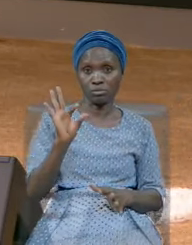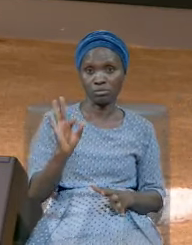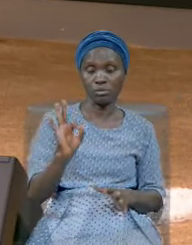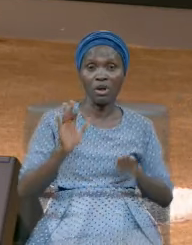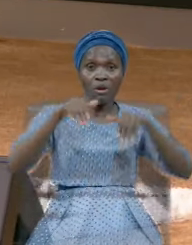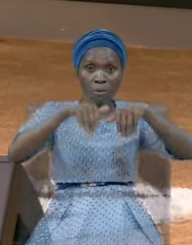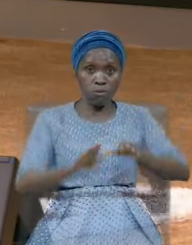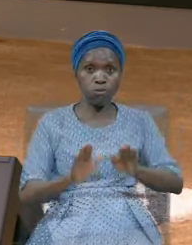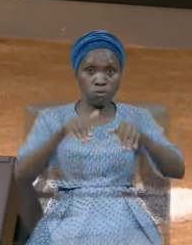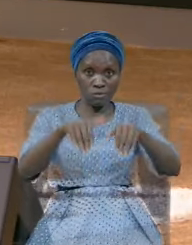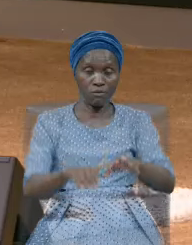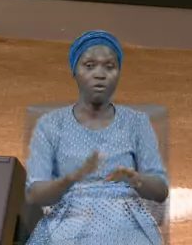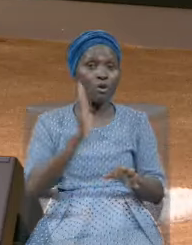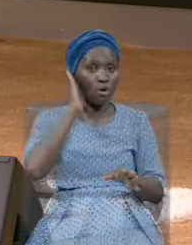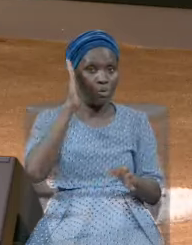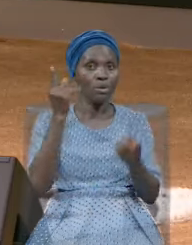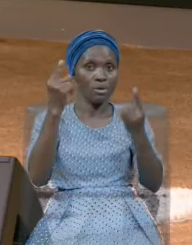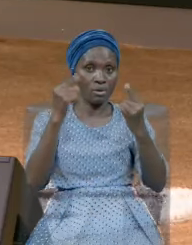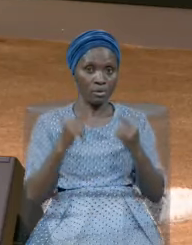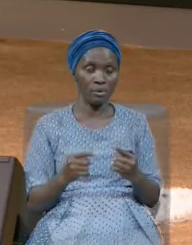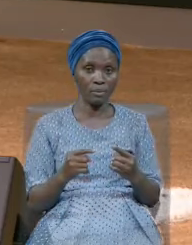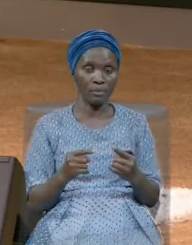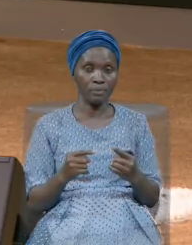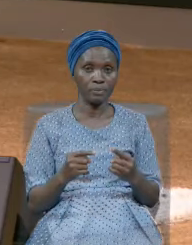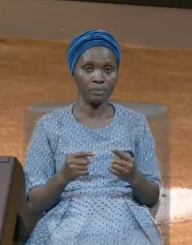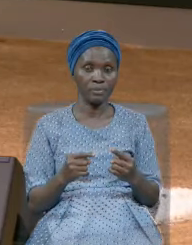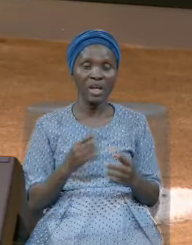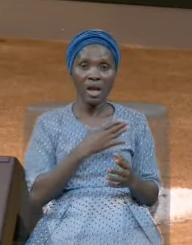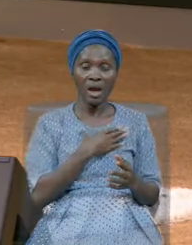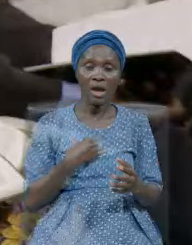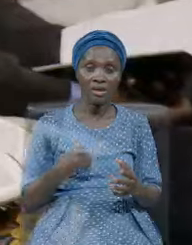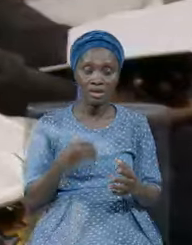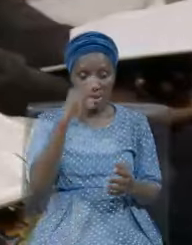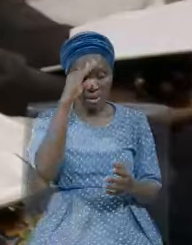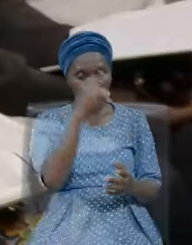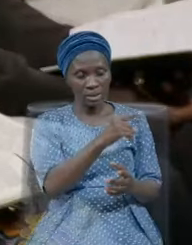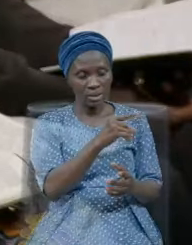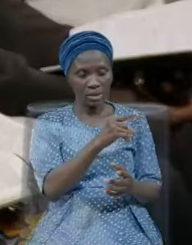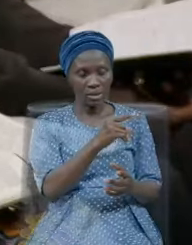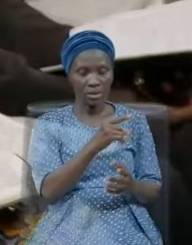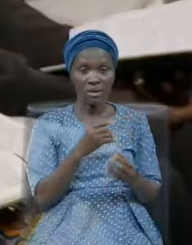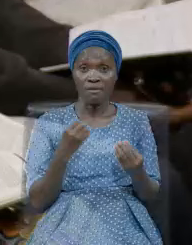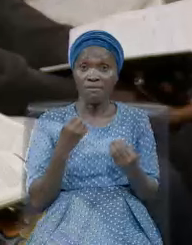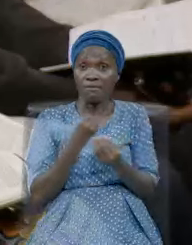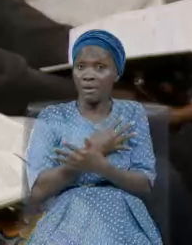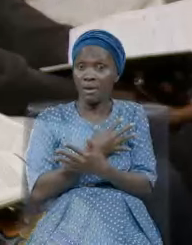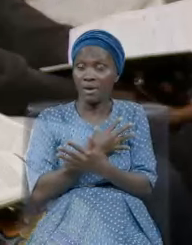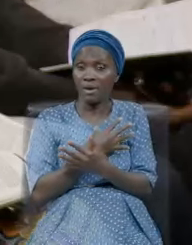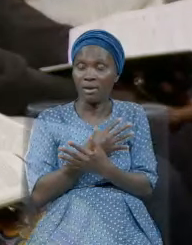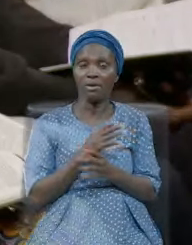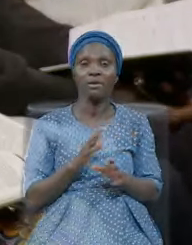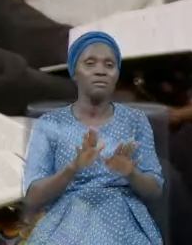ark. Look at that verse. It says he feared, and then he had